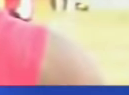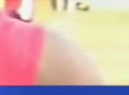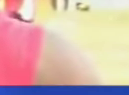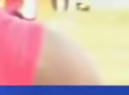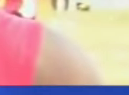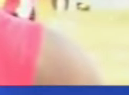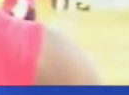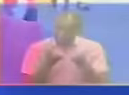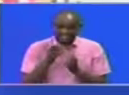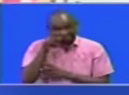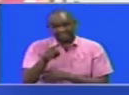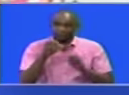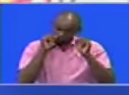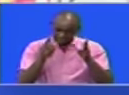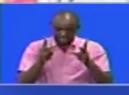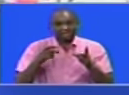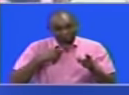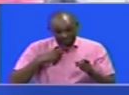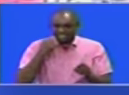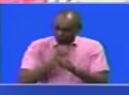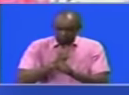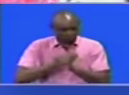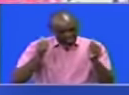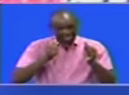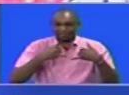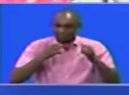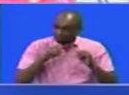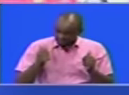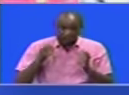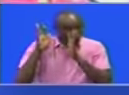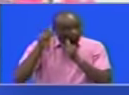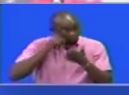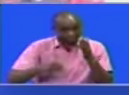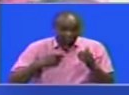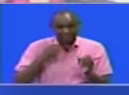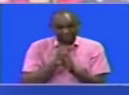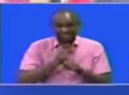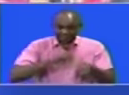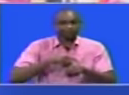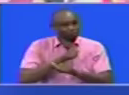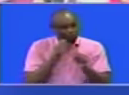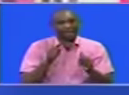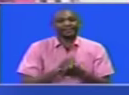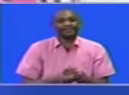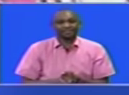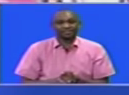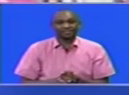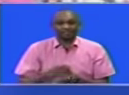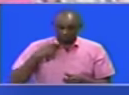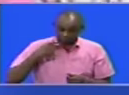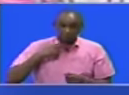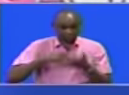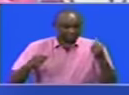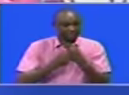Today's race was okay, actually executed the way it was, and hope to make time to go for the races coming